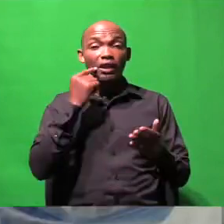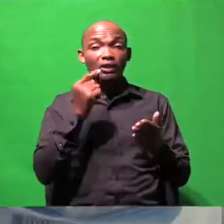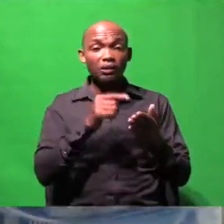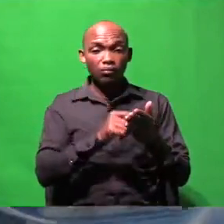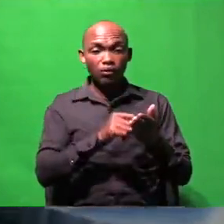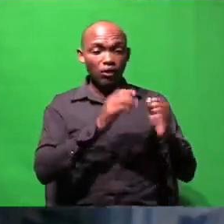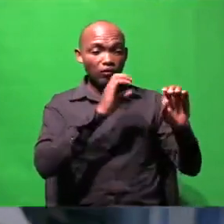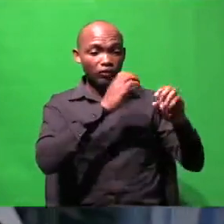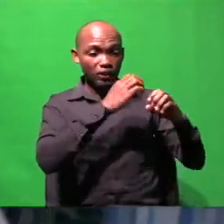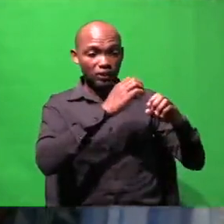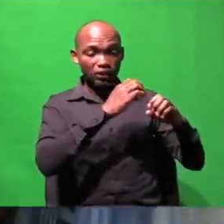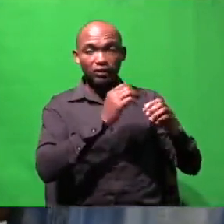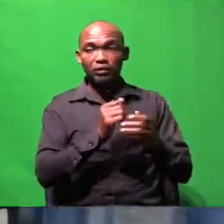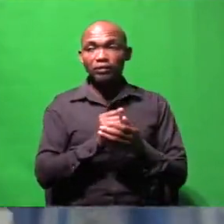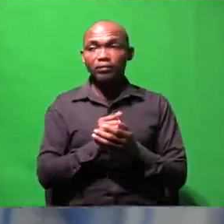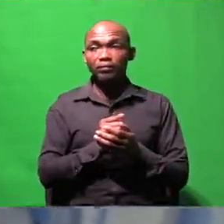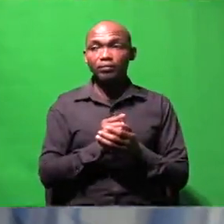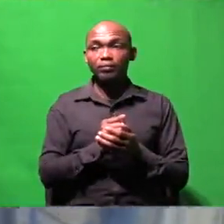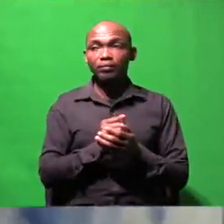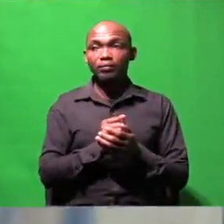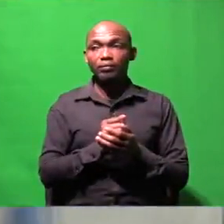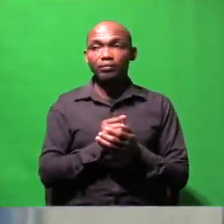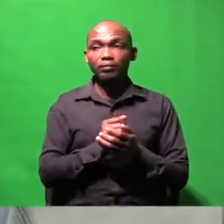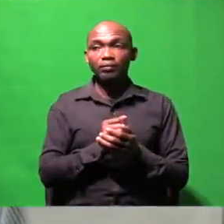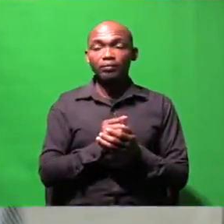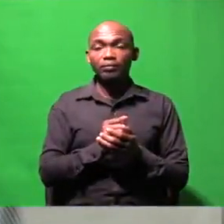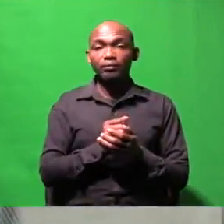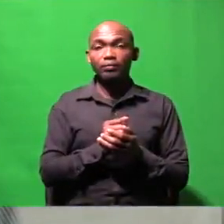scientists is Ernest Rutherford.